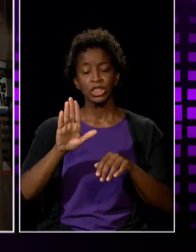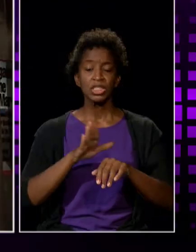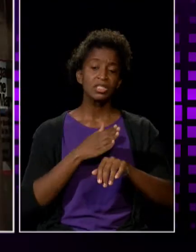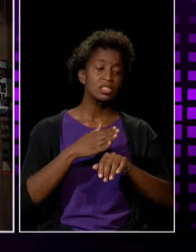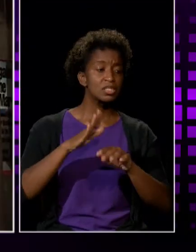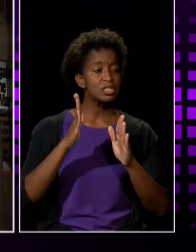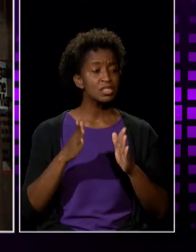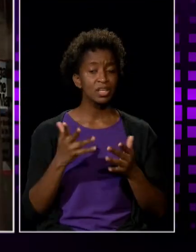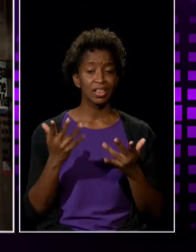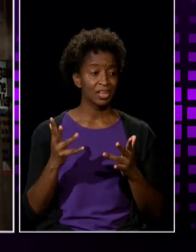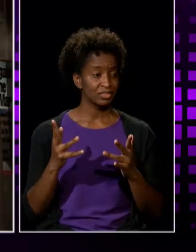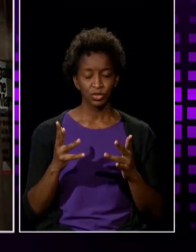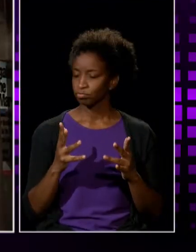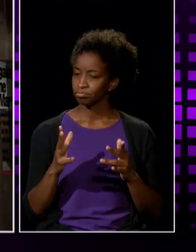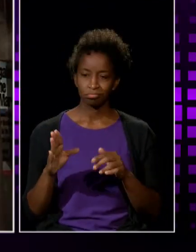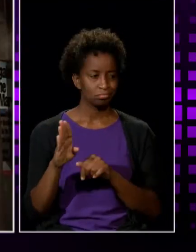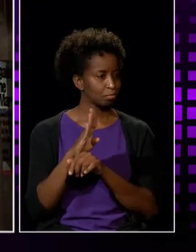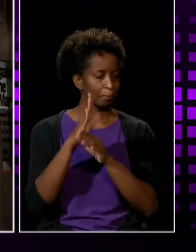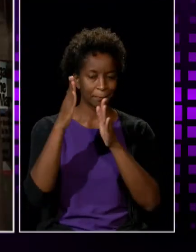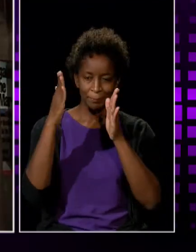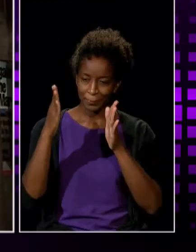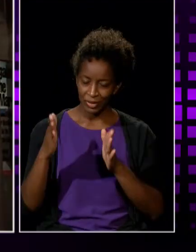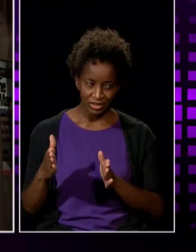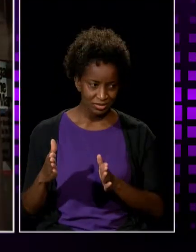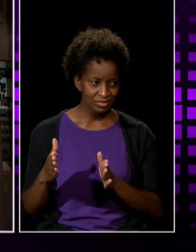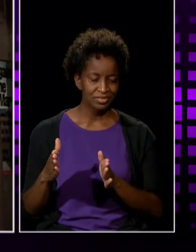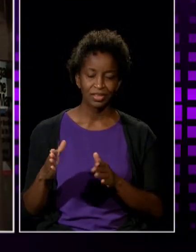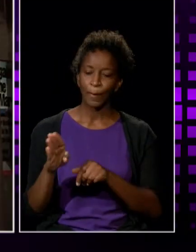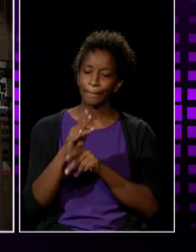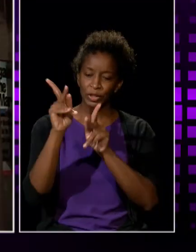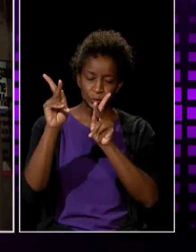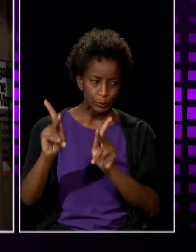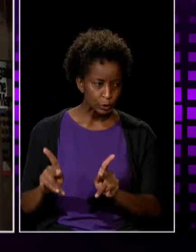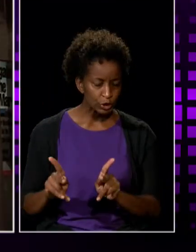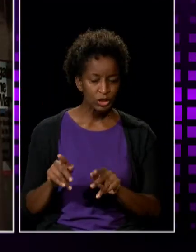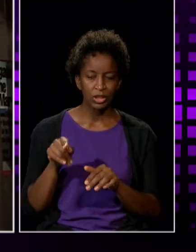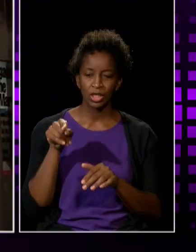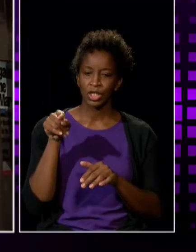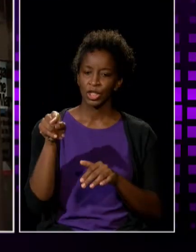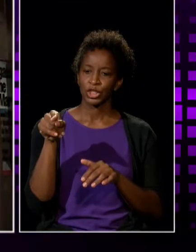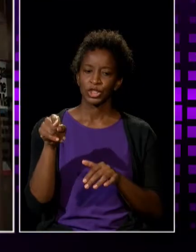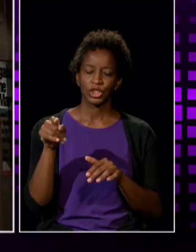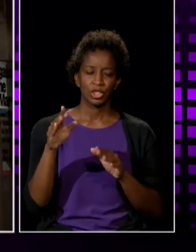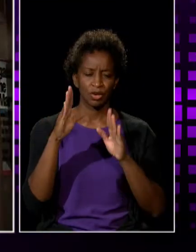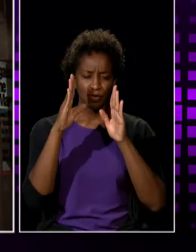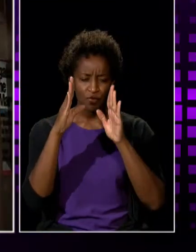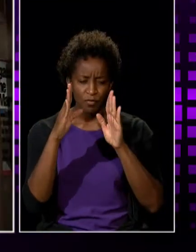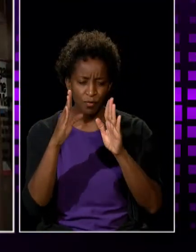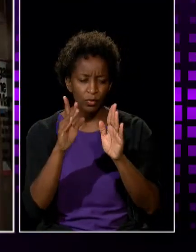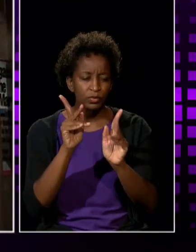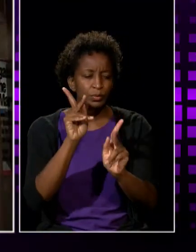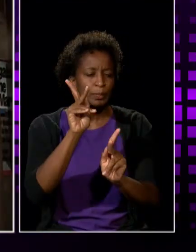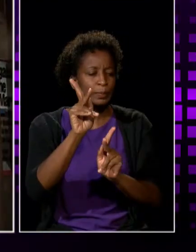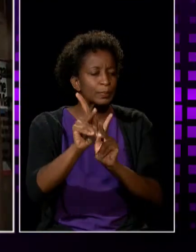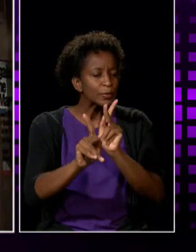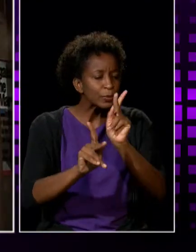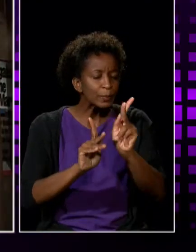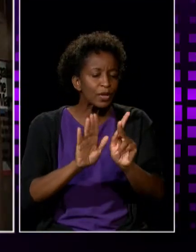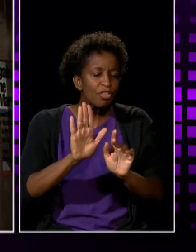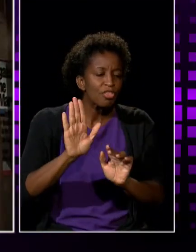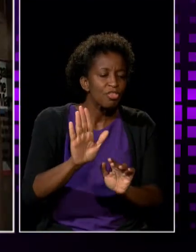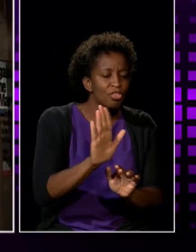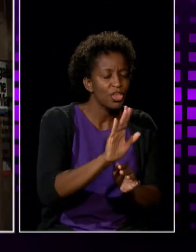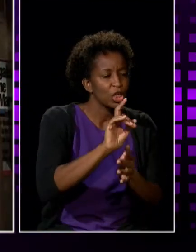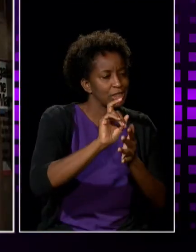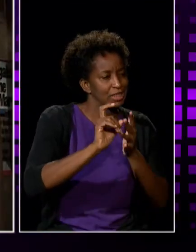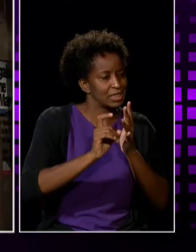being a businesswoman. She has been a philanthropist and a humanitarian. But look, we have to